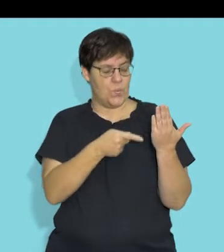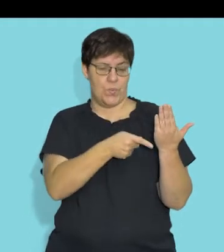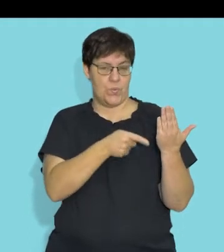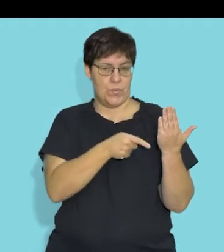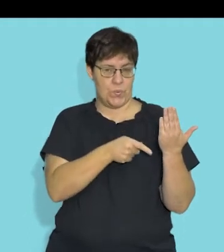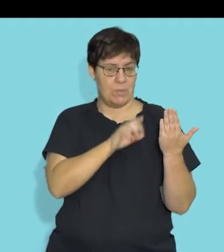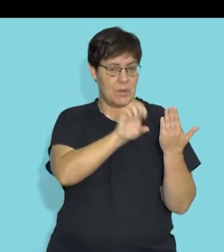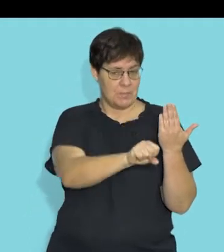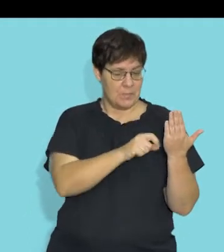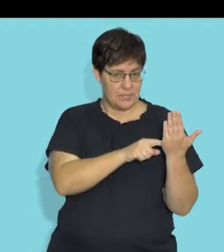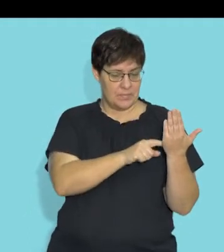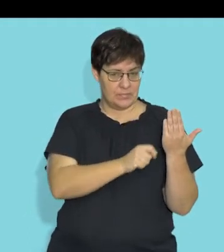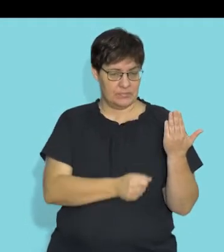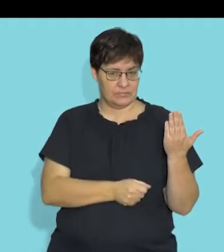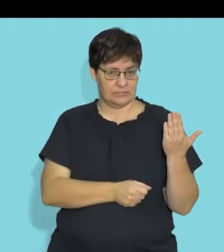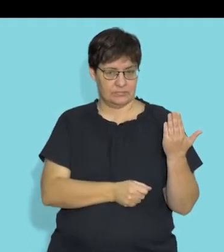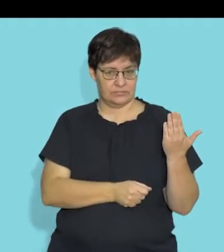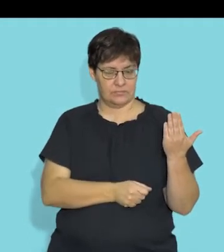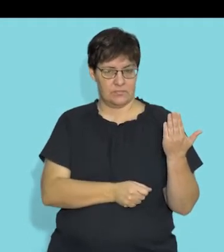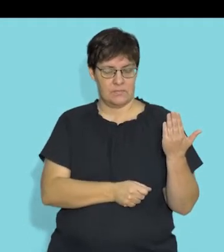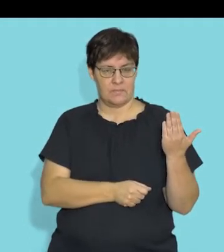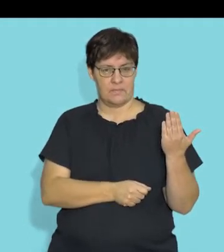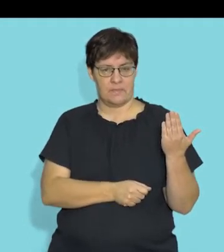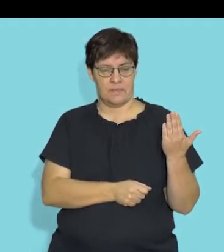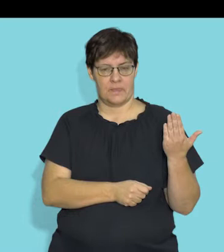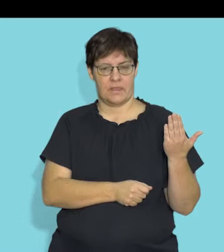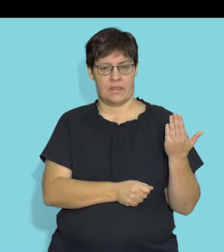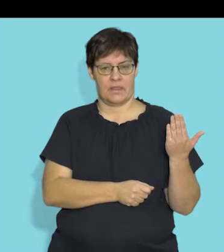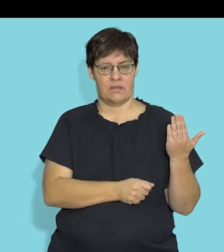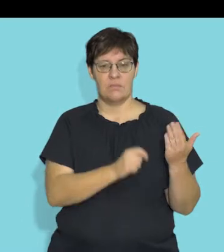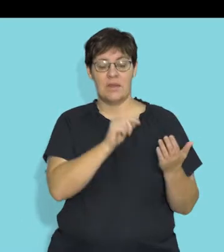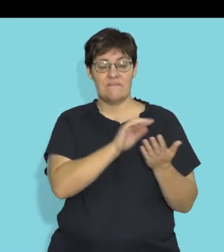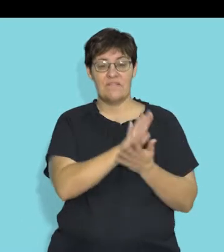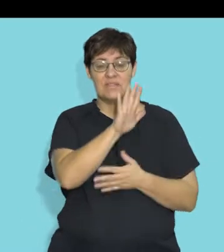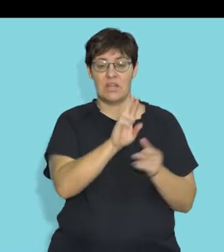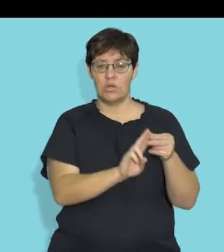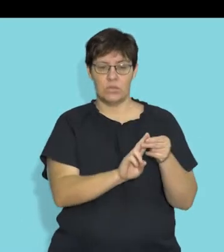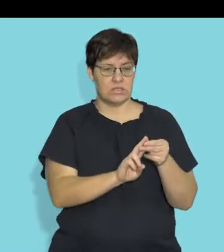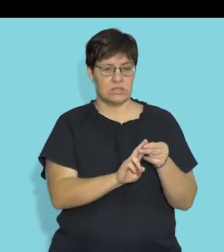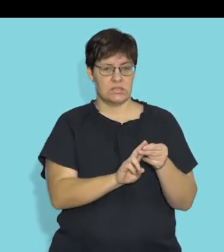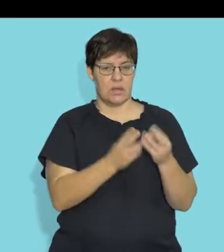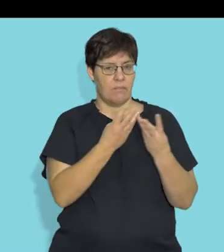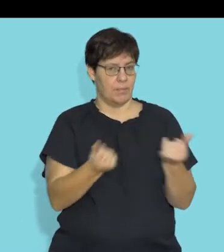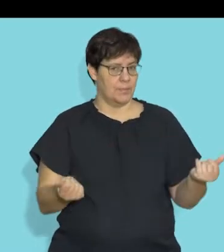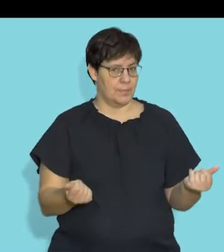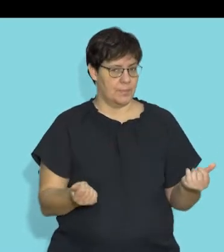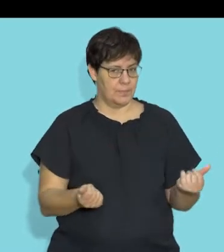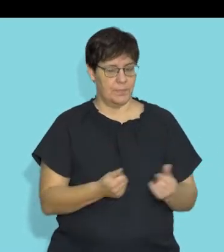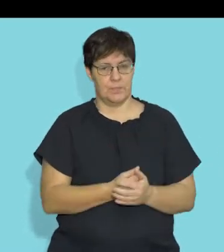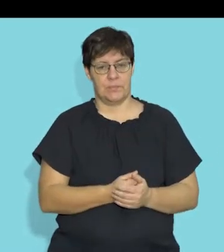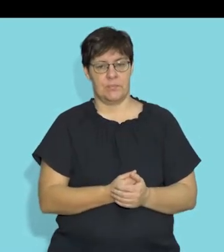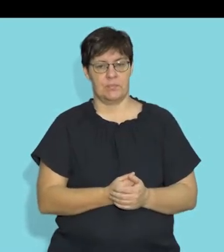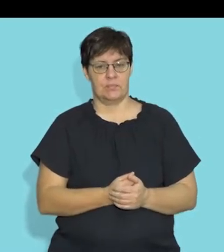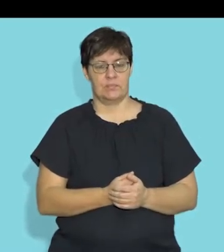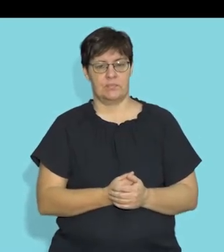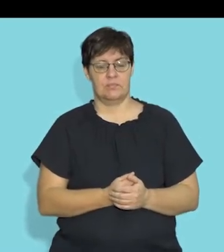in terms of the stock, we found that in this particular branch, there were 15 units of stock missing. Right.